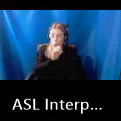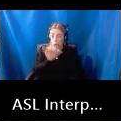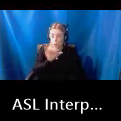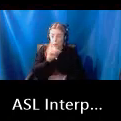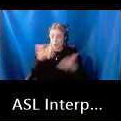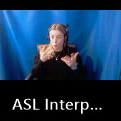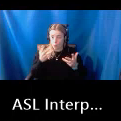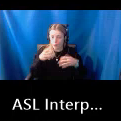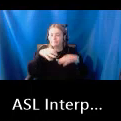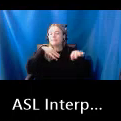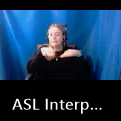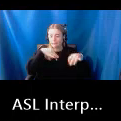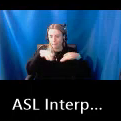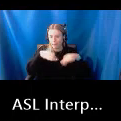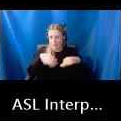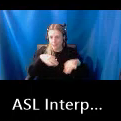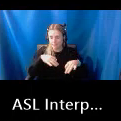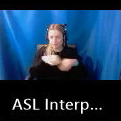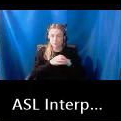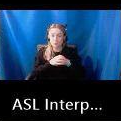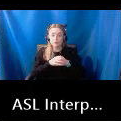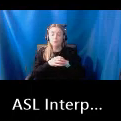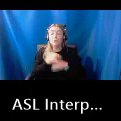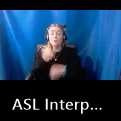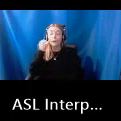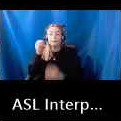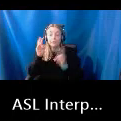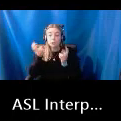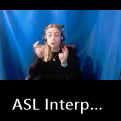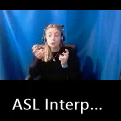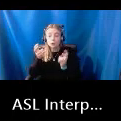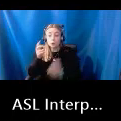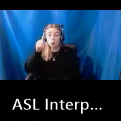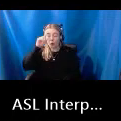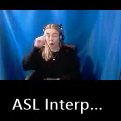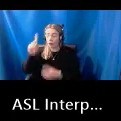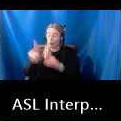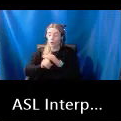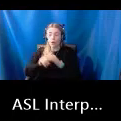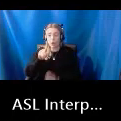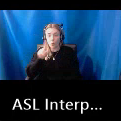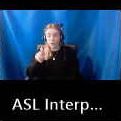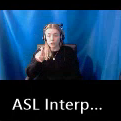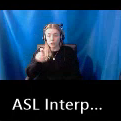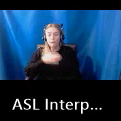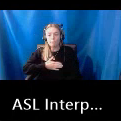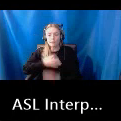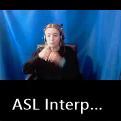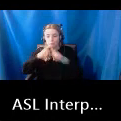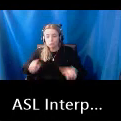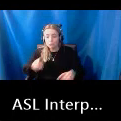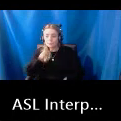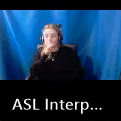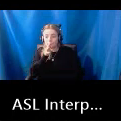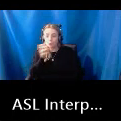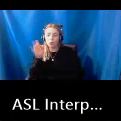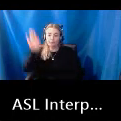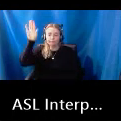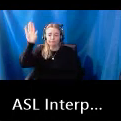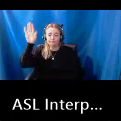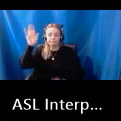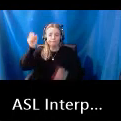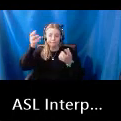So again, if you have an issue, have a question, we'll go through it together. But I want to get through this PowerPoint. I want to look at your